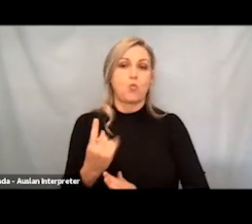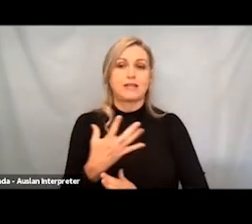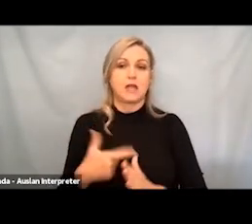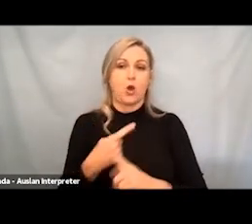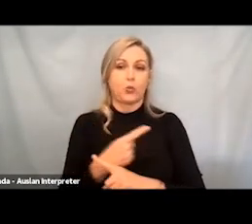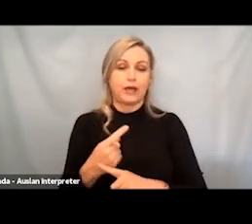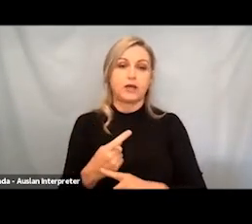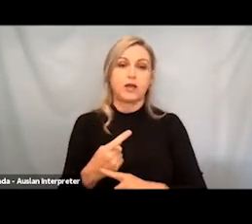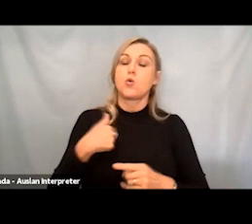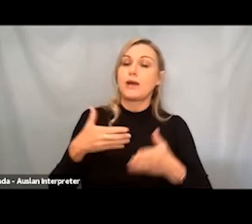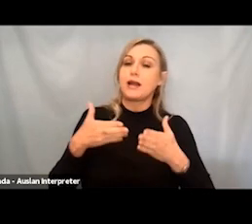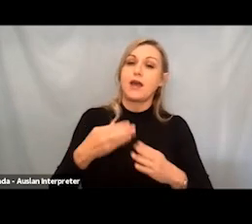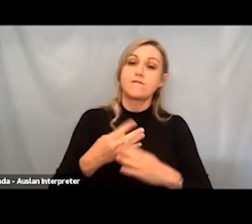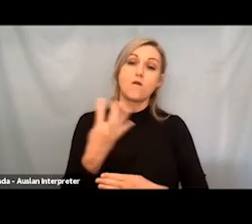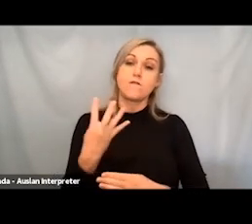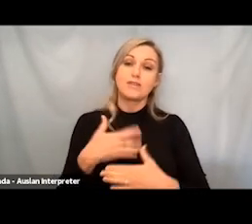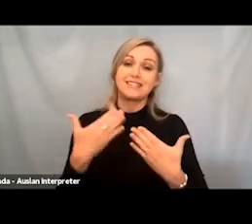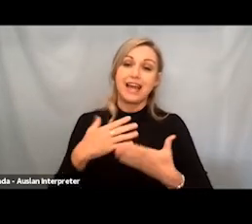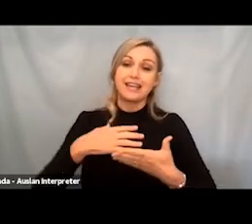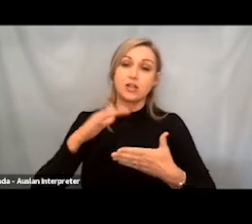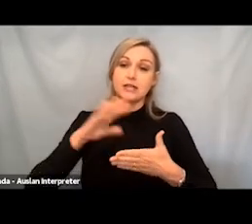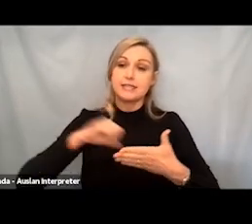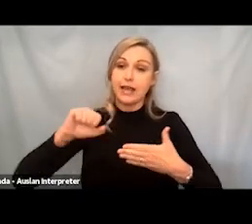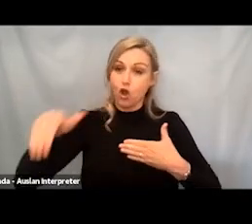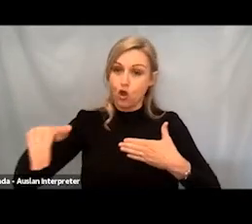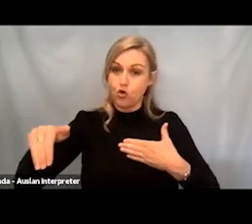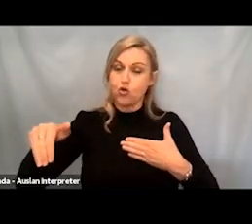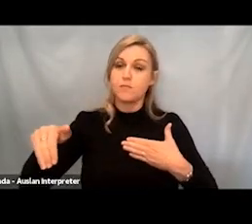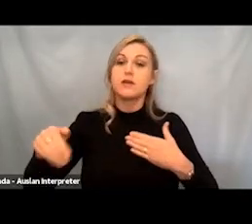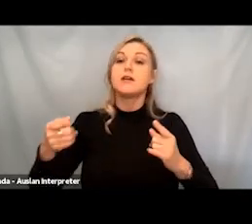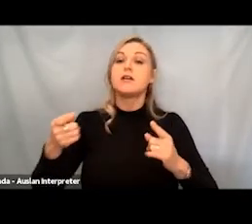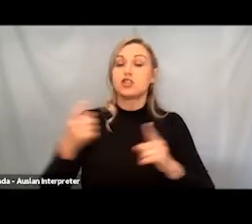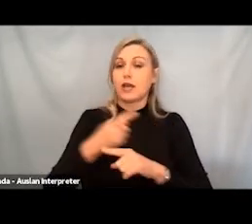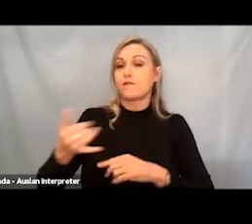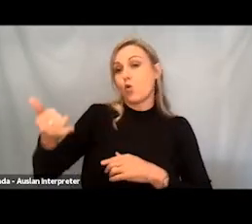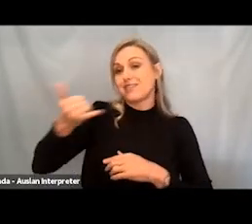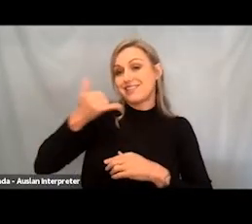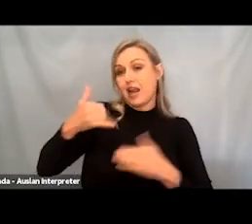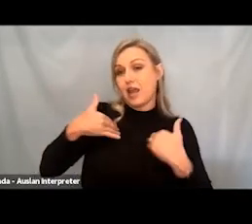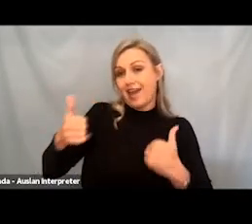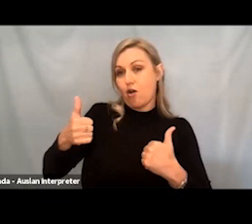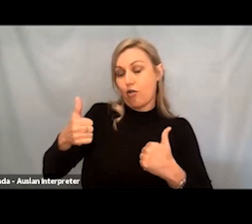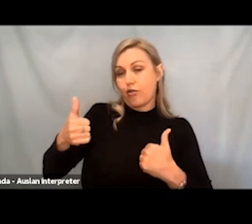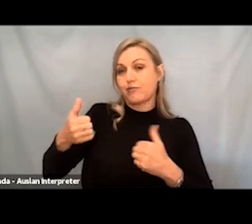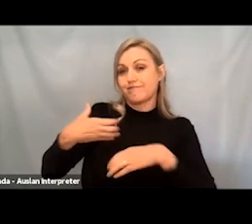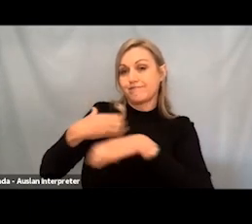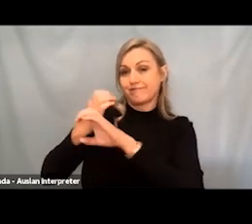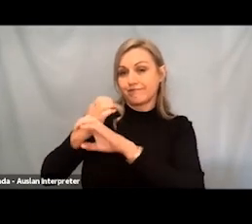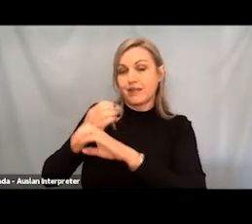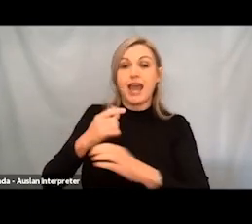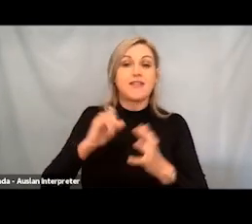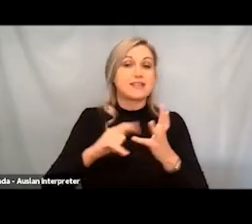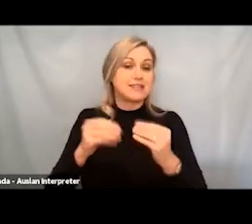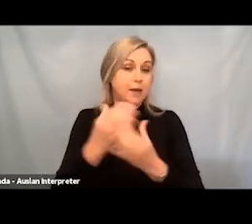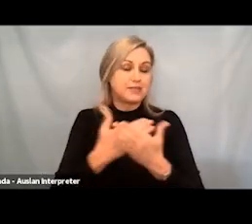permission for up to 14 days takeaway doses, a move to telehealth and telephone monitoring, and all the sub-studies were dropped. So that